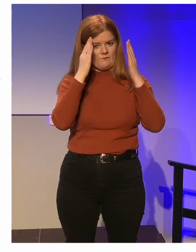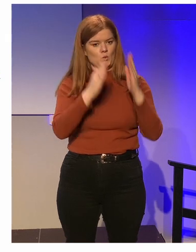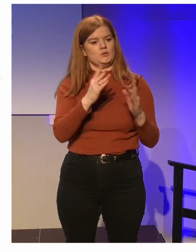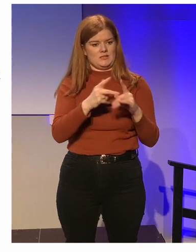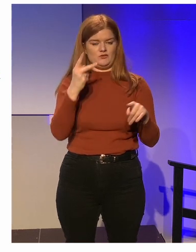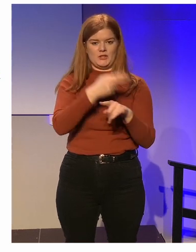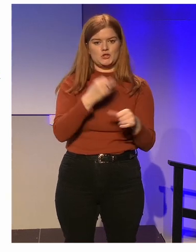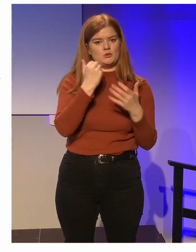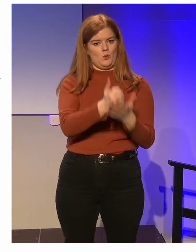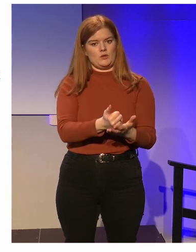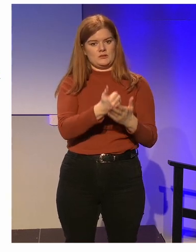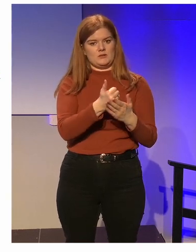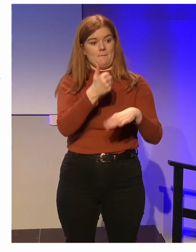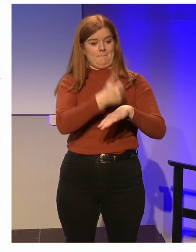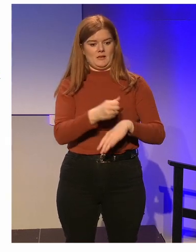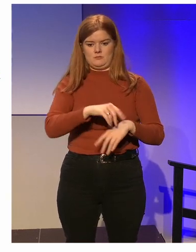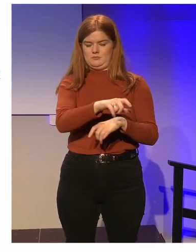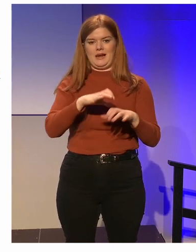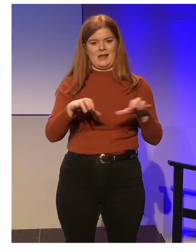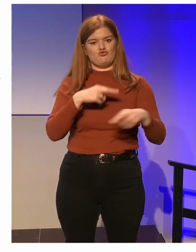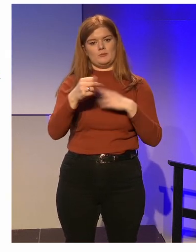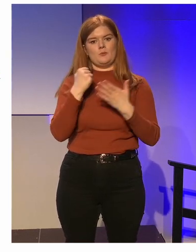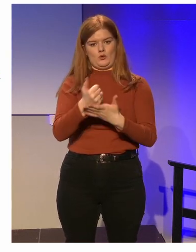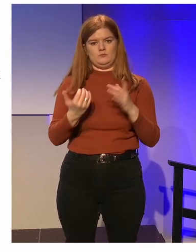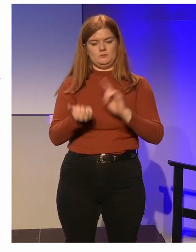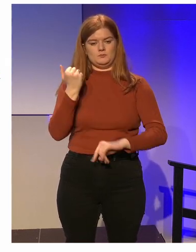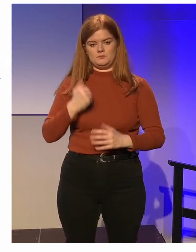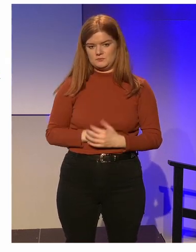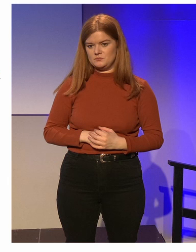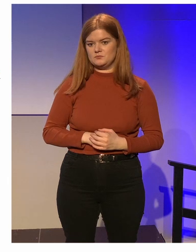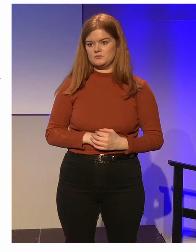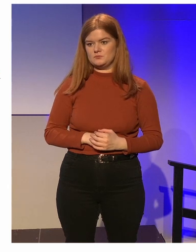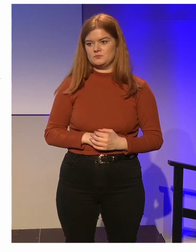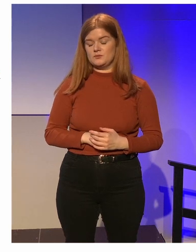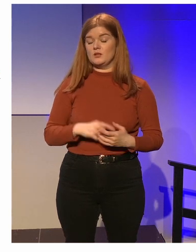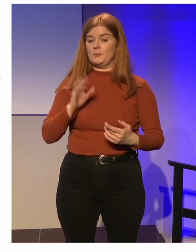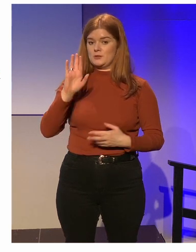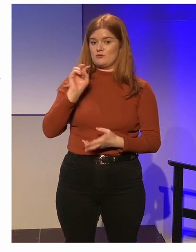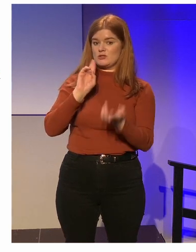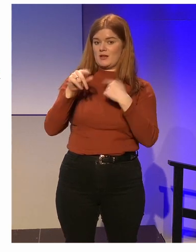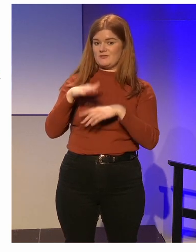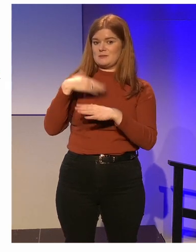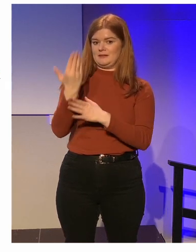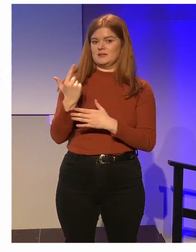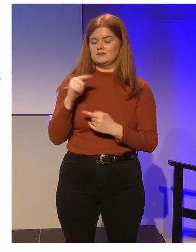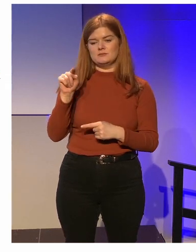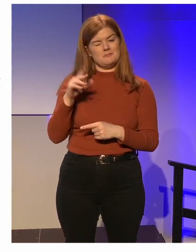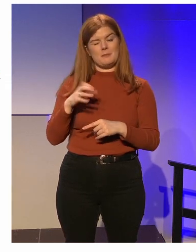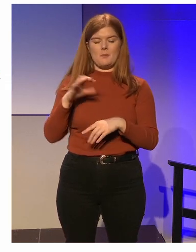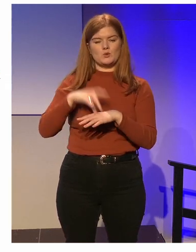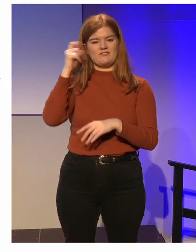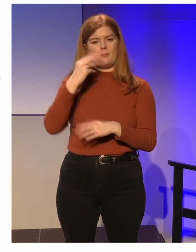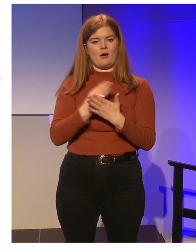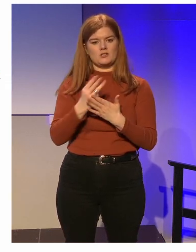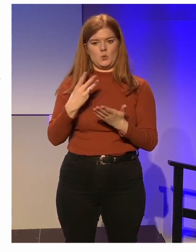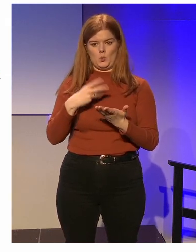an intervention supported based on classroom support happening really well. Being responsive and demanding, and that's probably the hardest bit. When